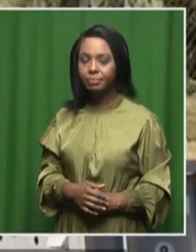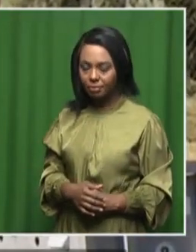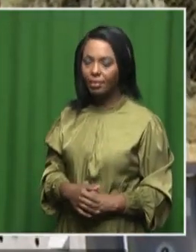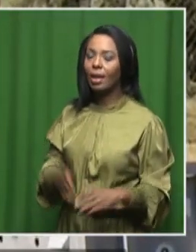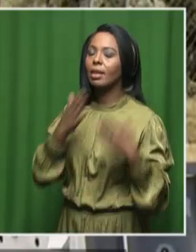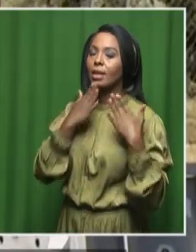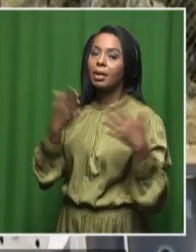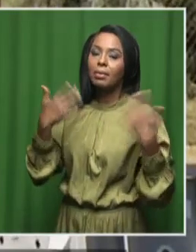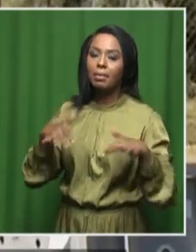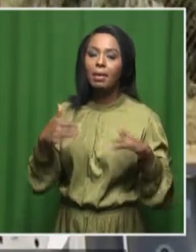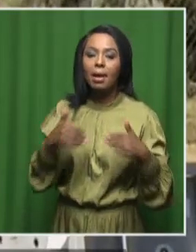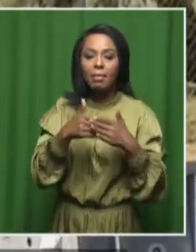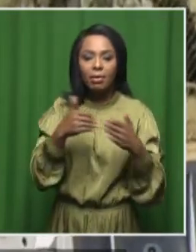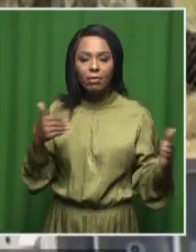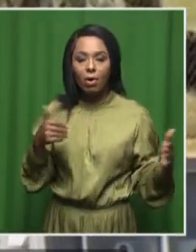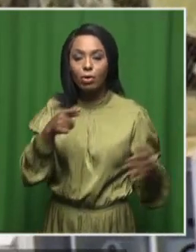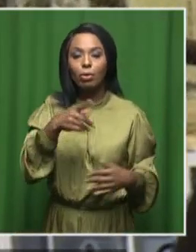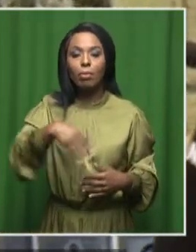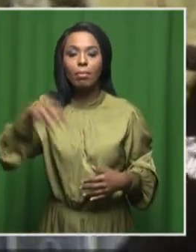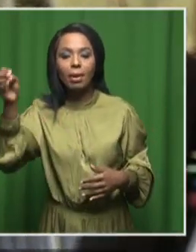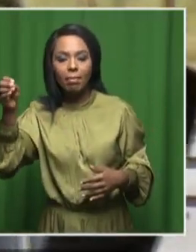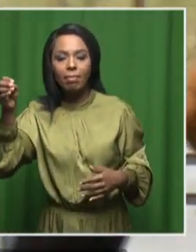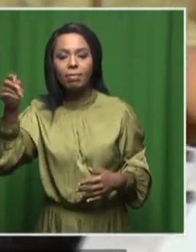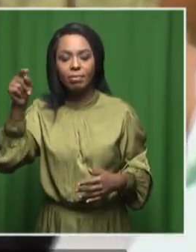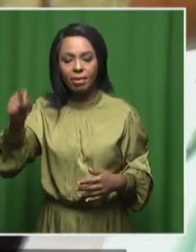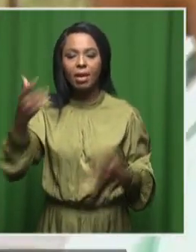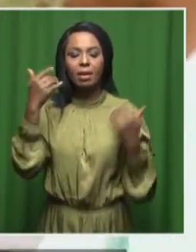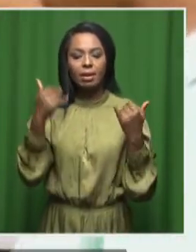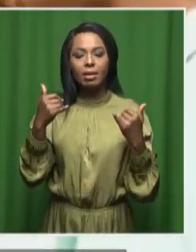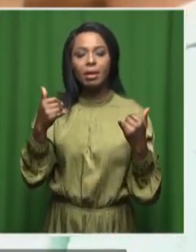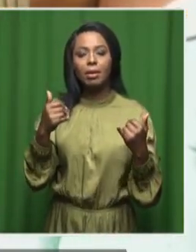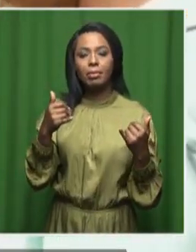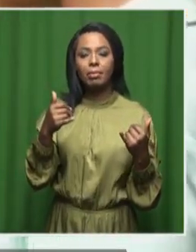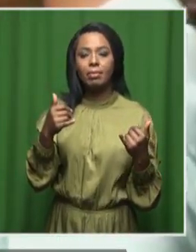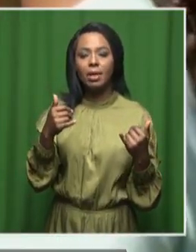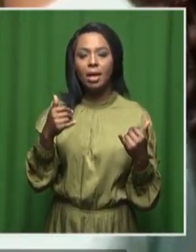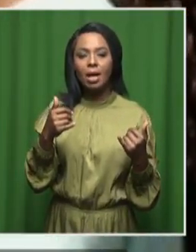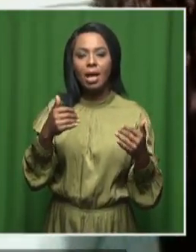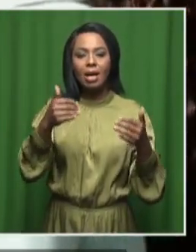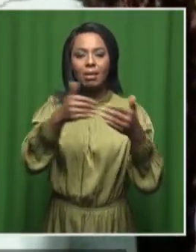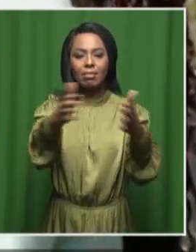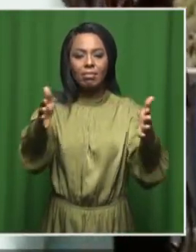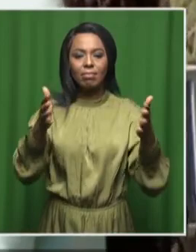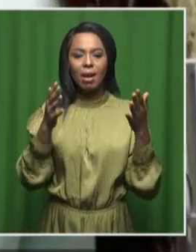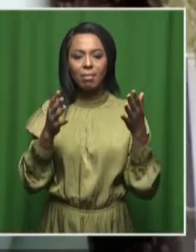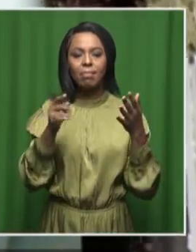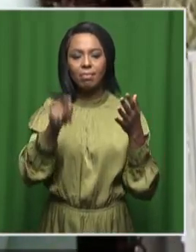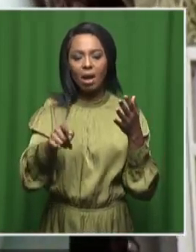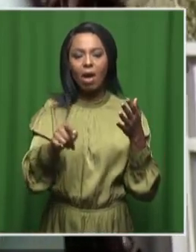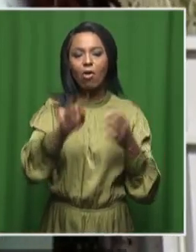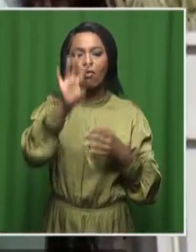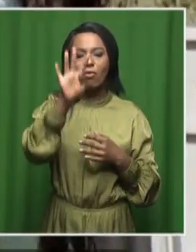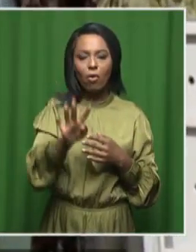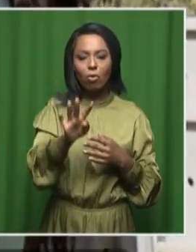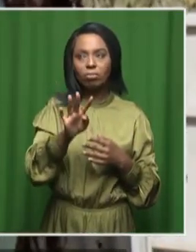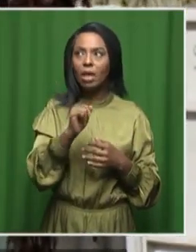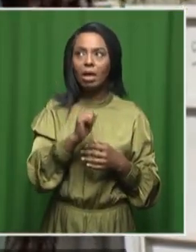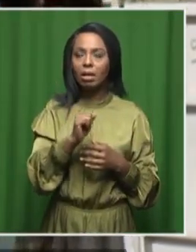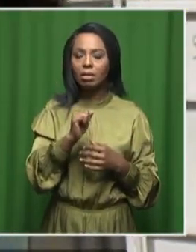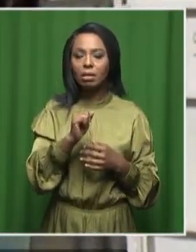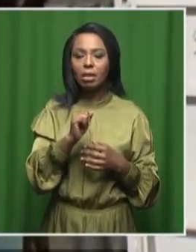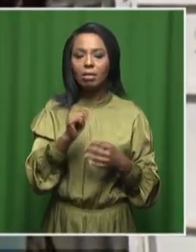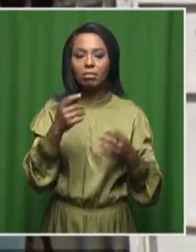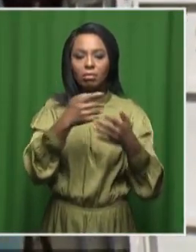But just before I let you go, they've been in these crates for 2 days. More than 2 days. When now. was the last time they